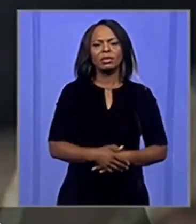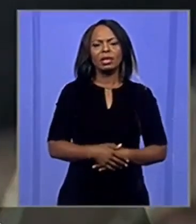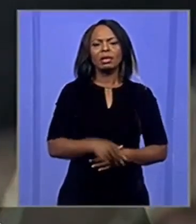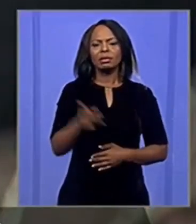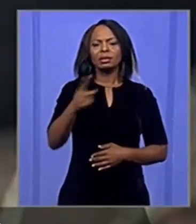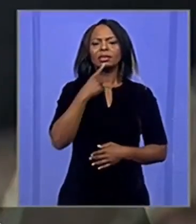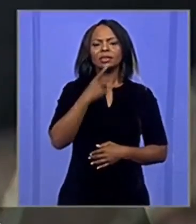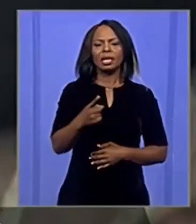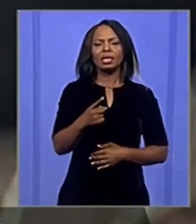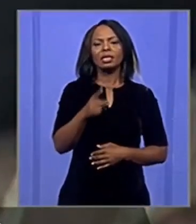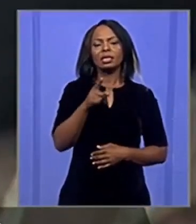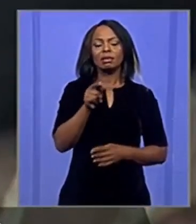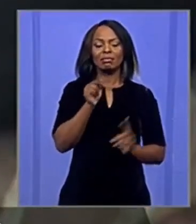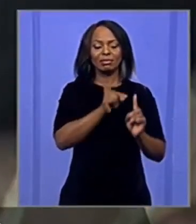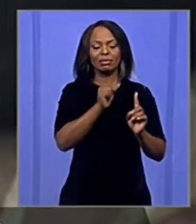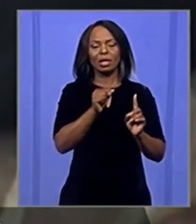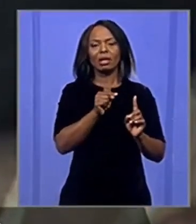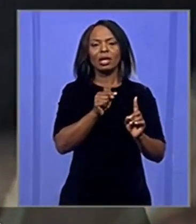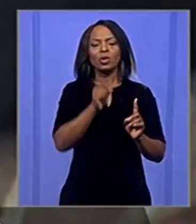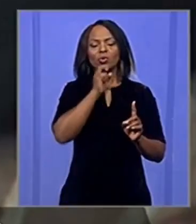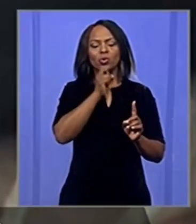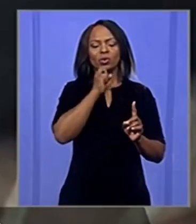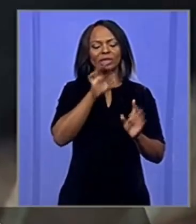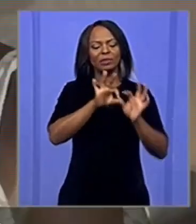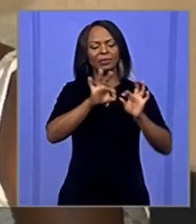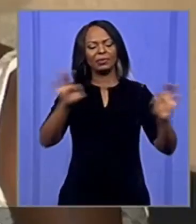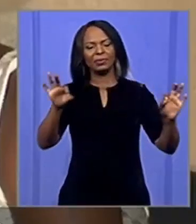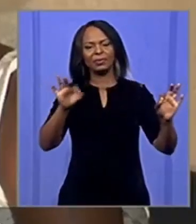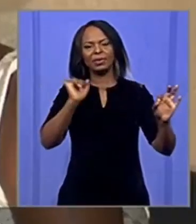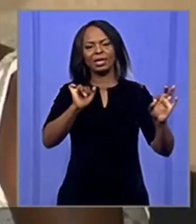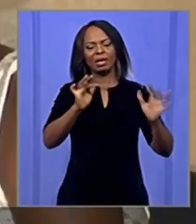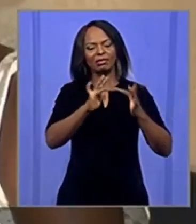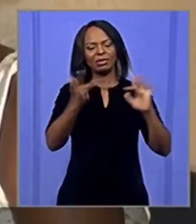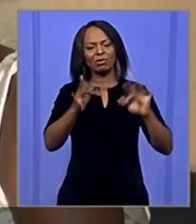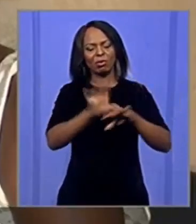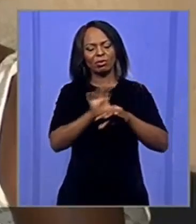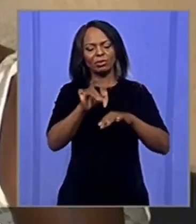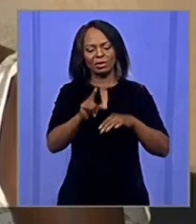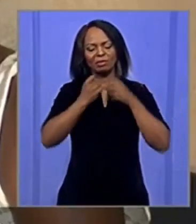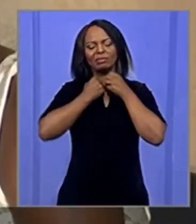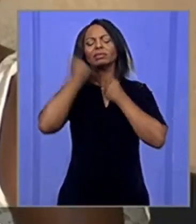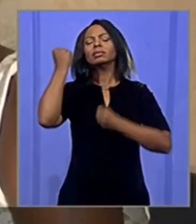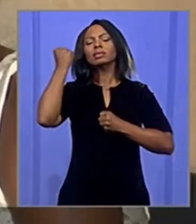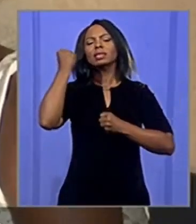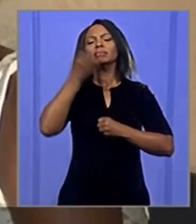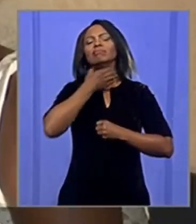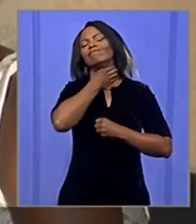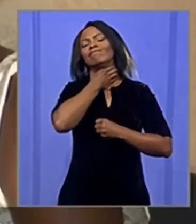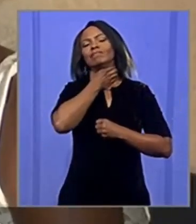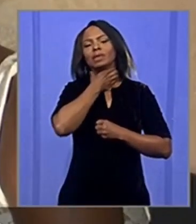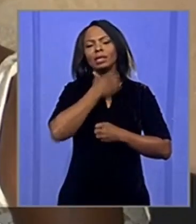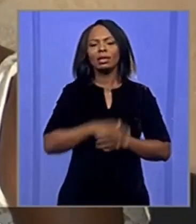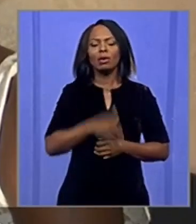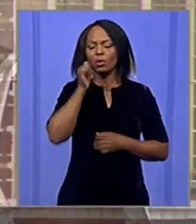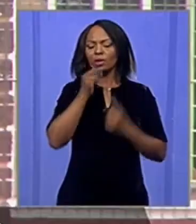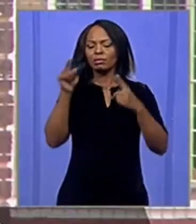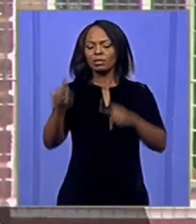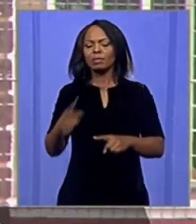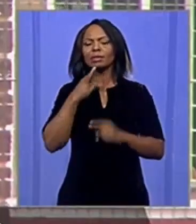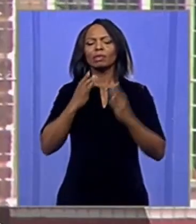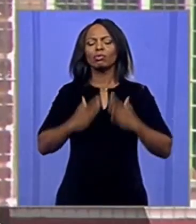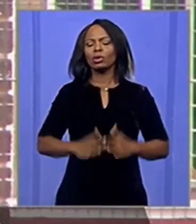ya internet. Fa ba lelapa ba goroga kwa stationeng ba re setopo sa gagwe se ne se setse se ntshitswe mo lefelong leo. Letsatsi